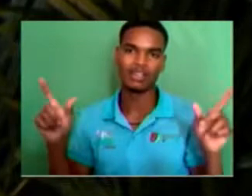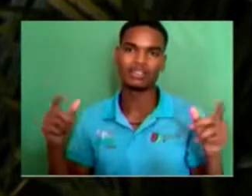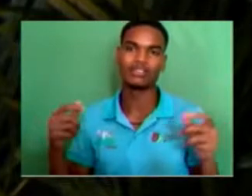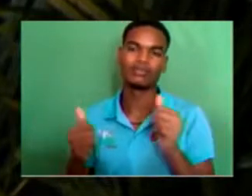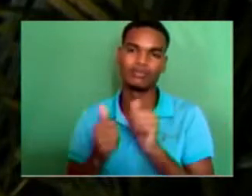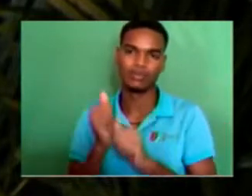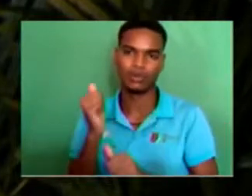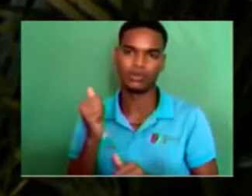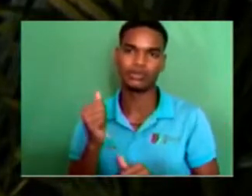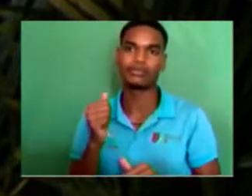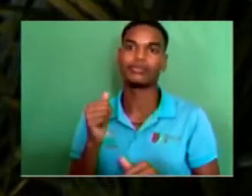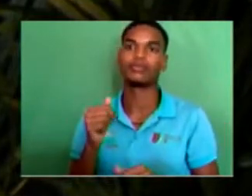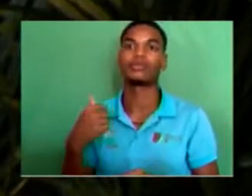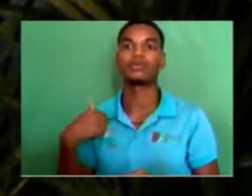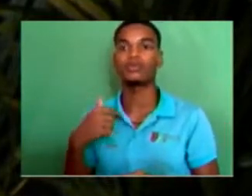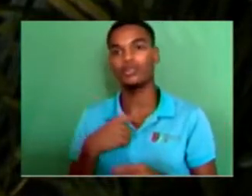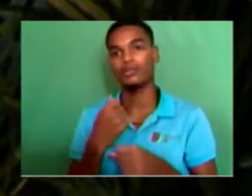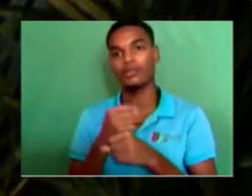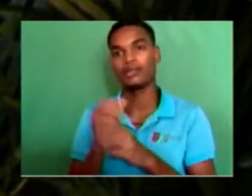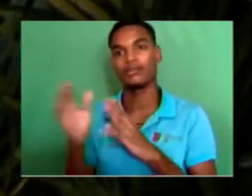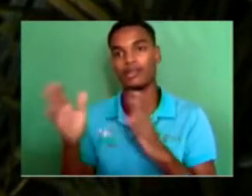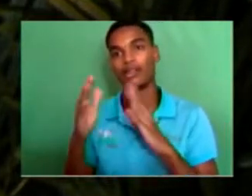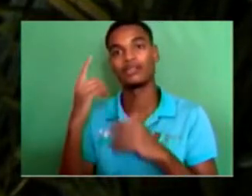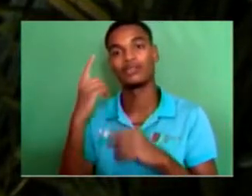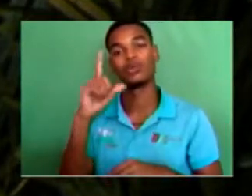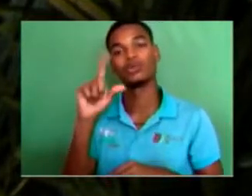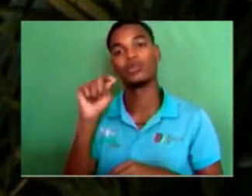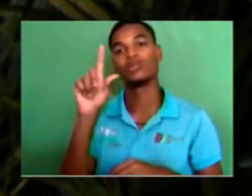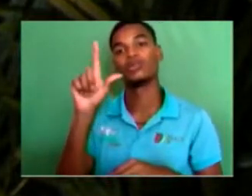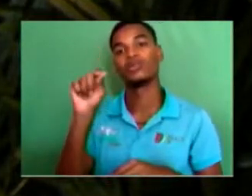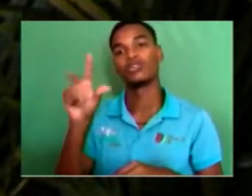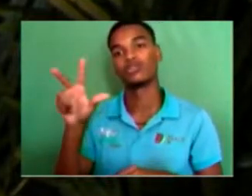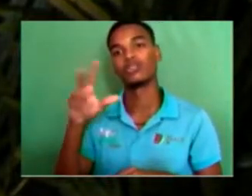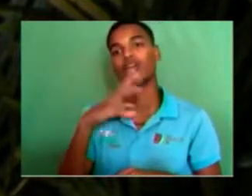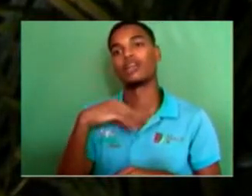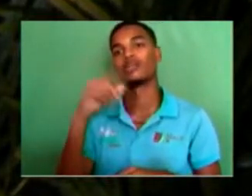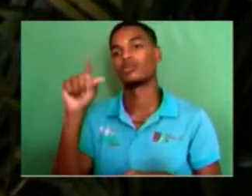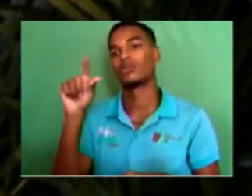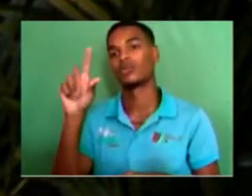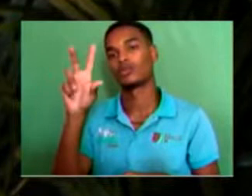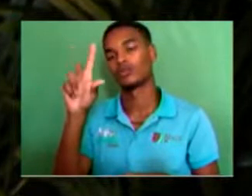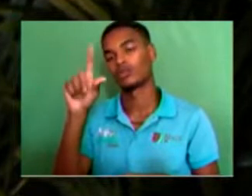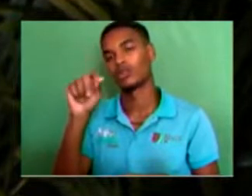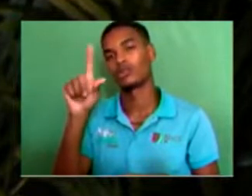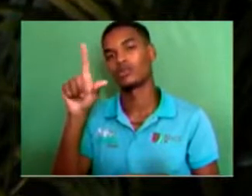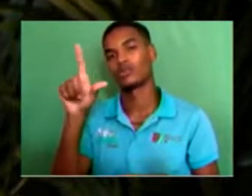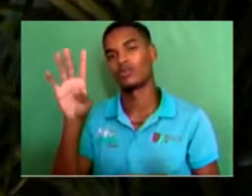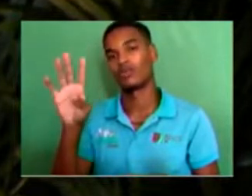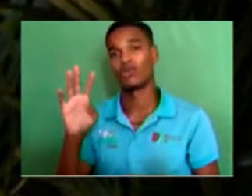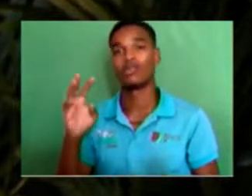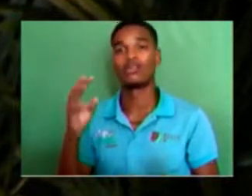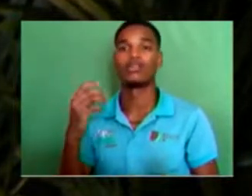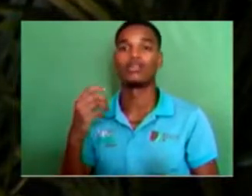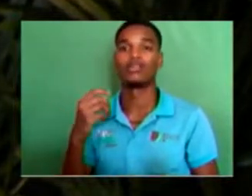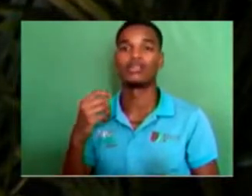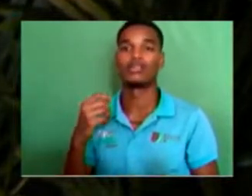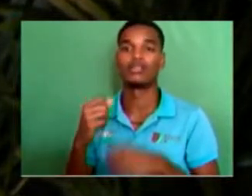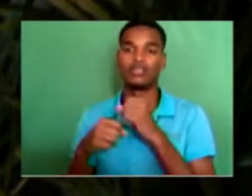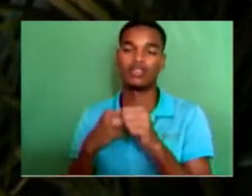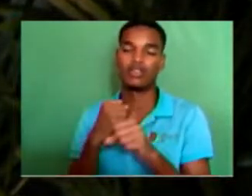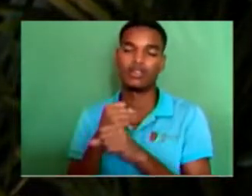And we're making plans for 2023 and 24. So it's a good time for us to have those